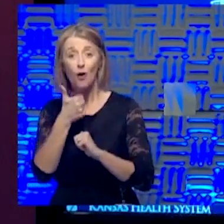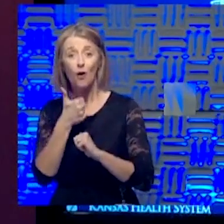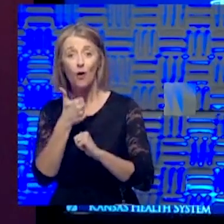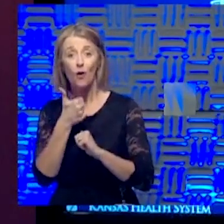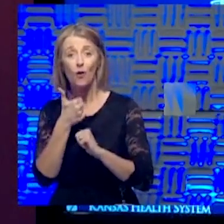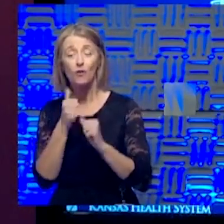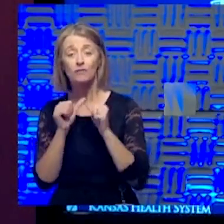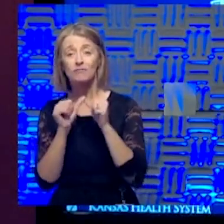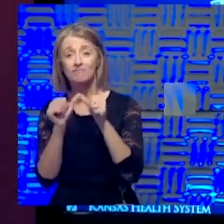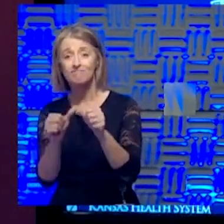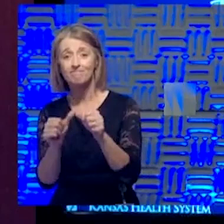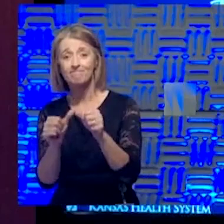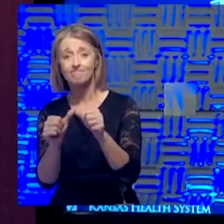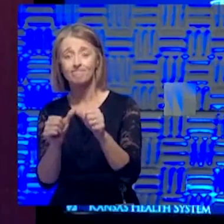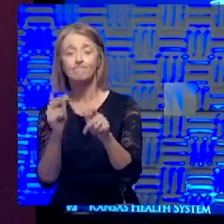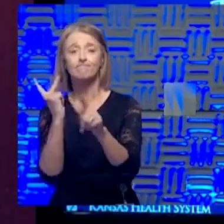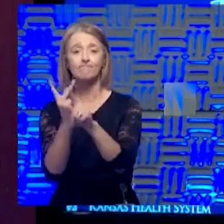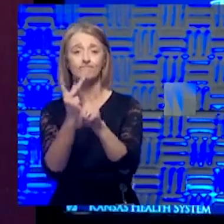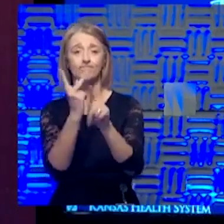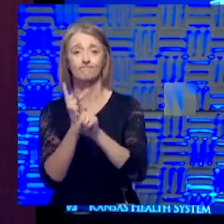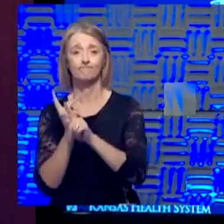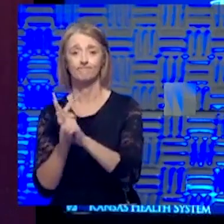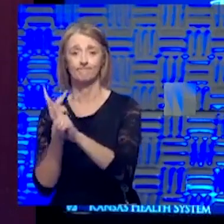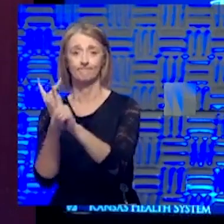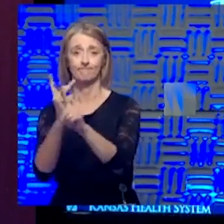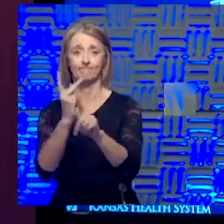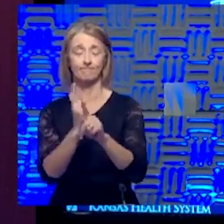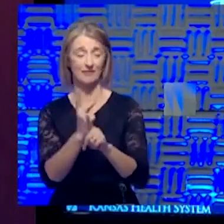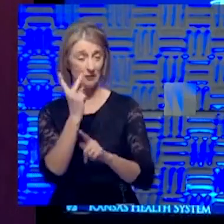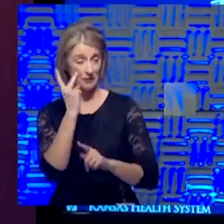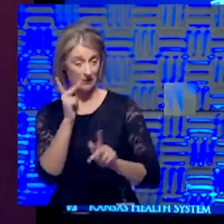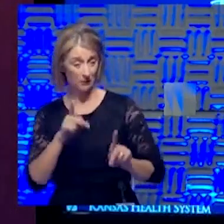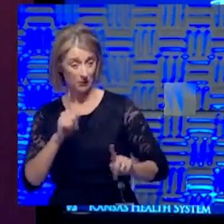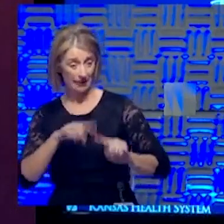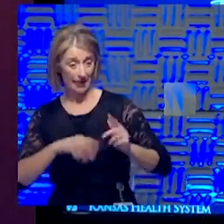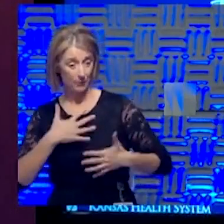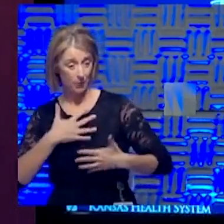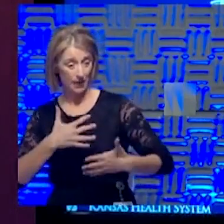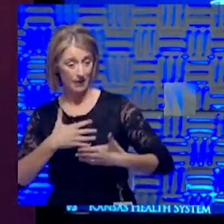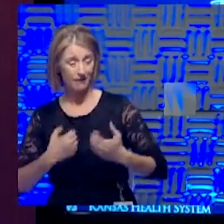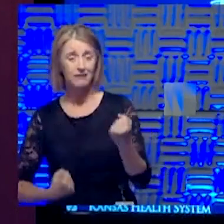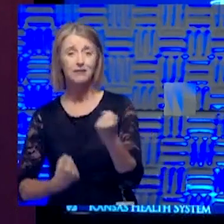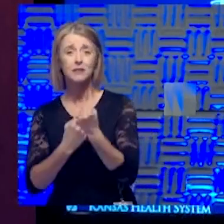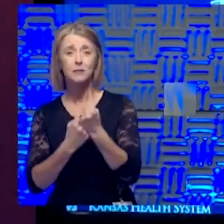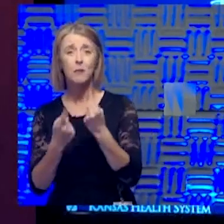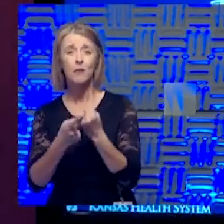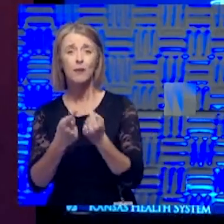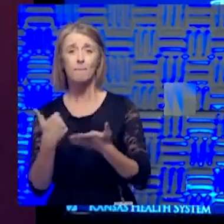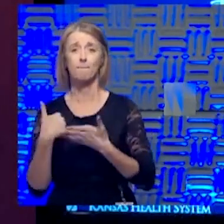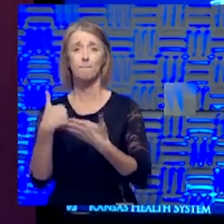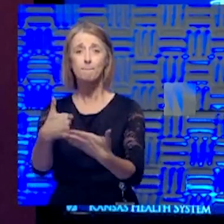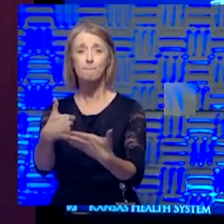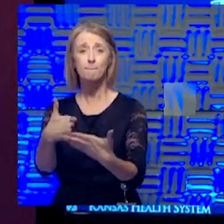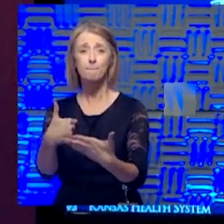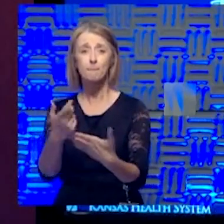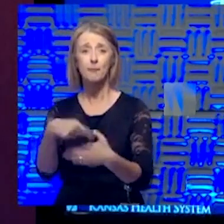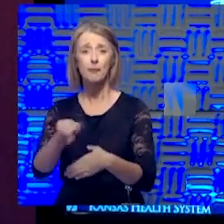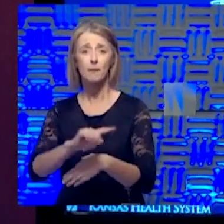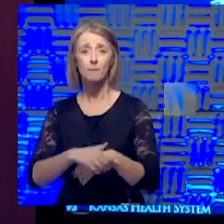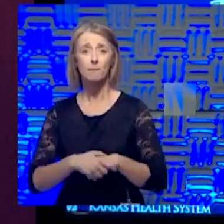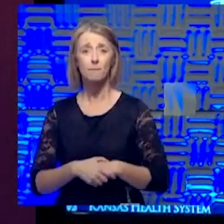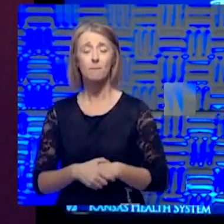the meantime, if you see somebody out there that can't breathe, give them a hand. Give them a hand.